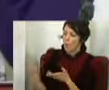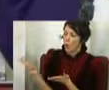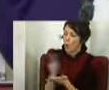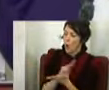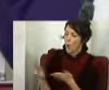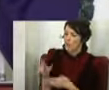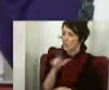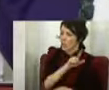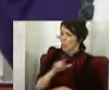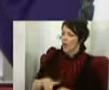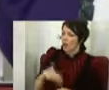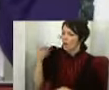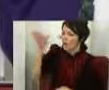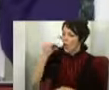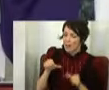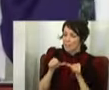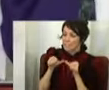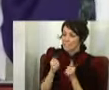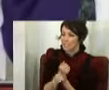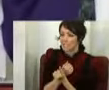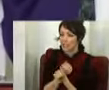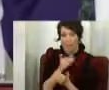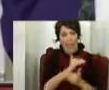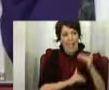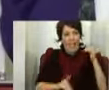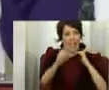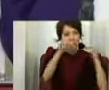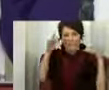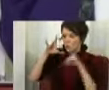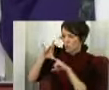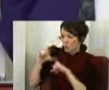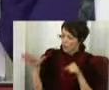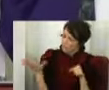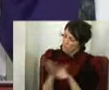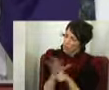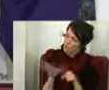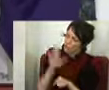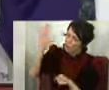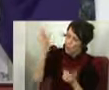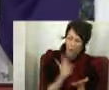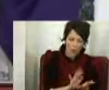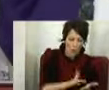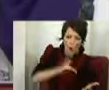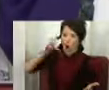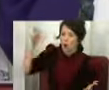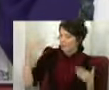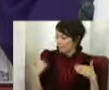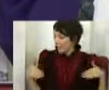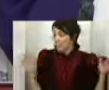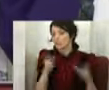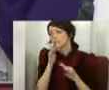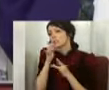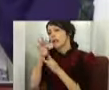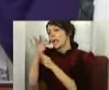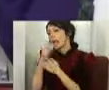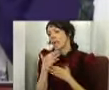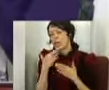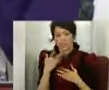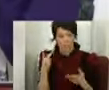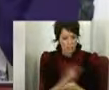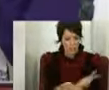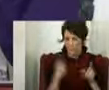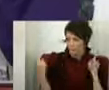endless love, heaven and earth are surely full of your glory. Yes. The angels sang of it. The shepherds encountered